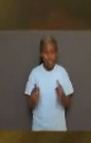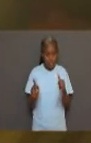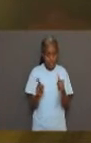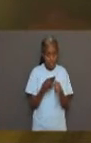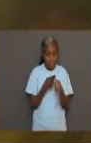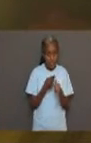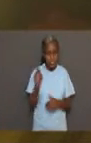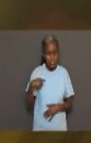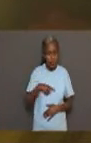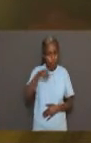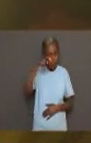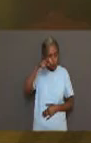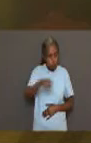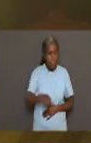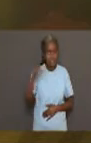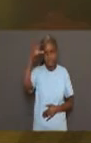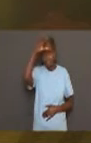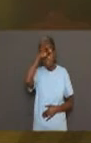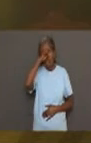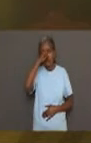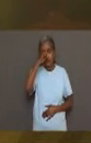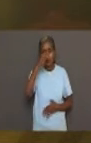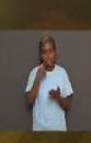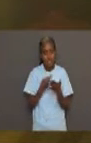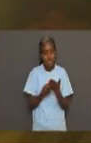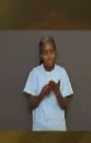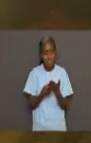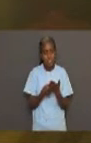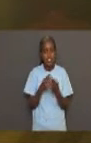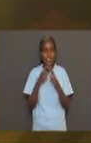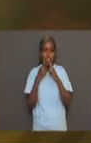First, we must assume that there is a